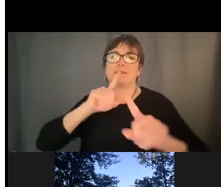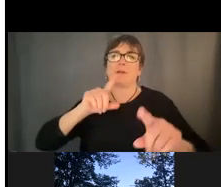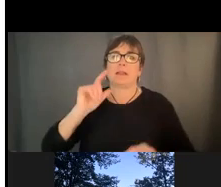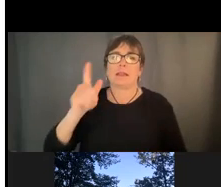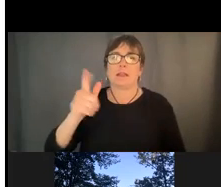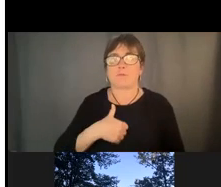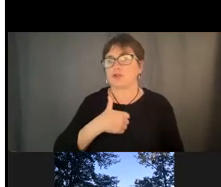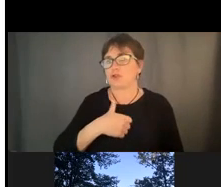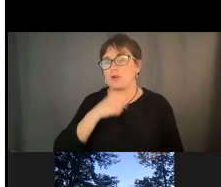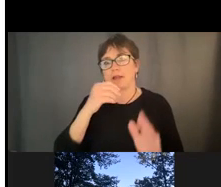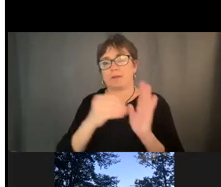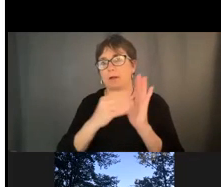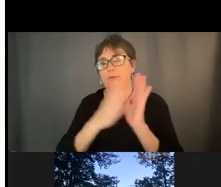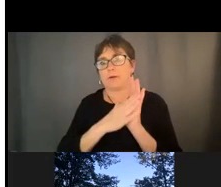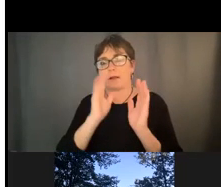there.